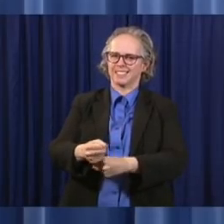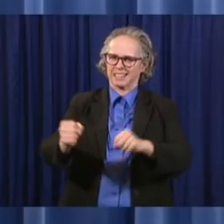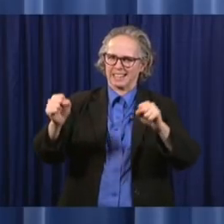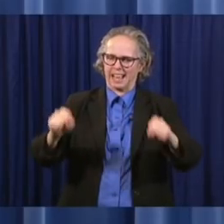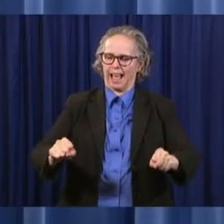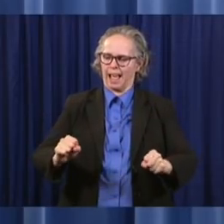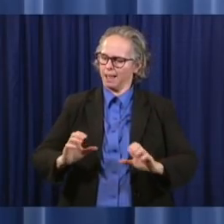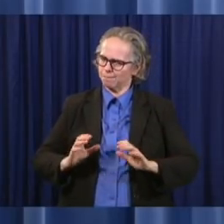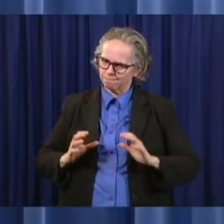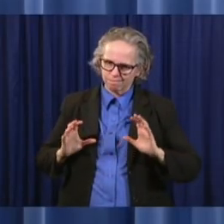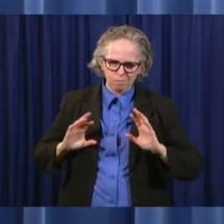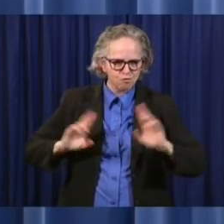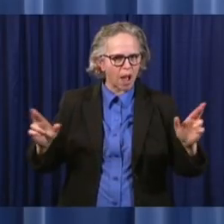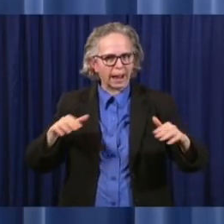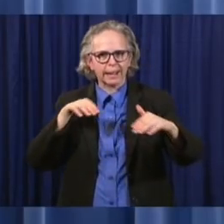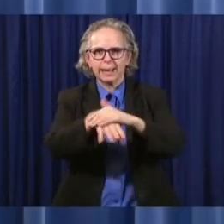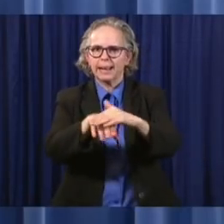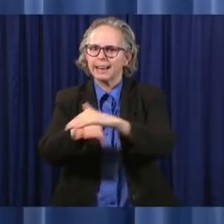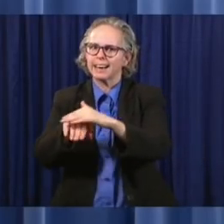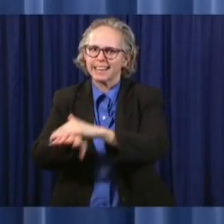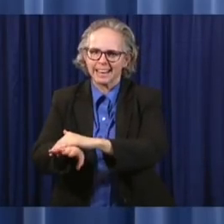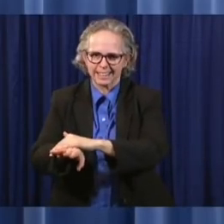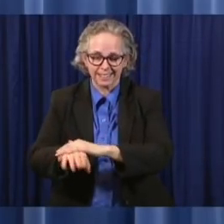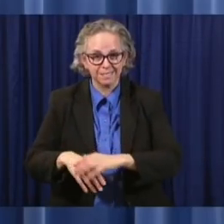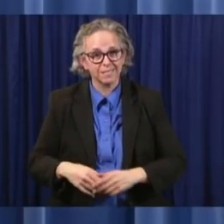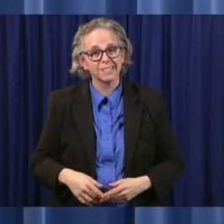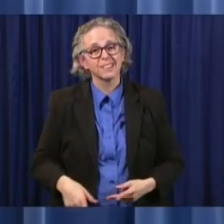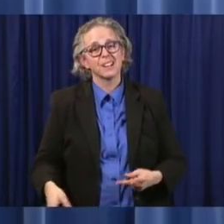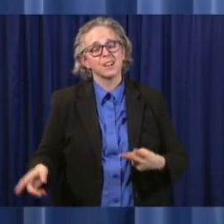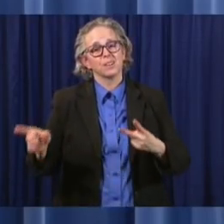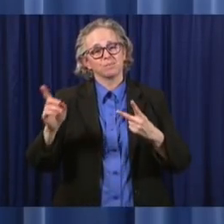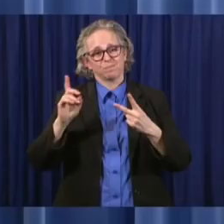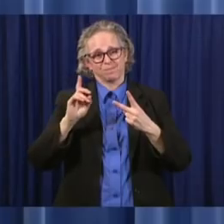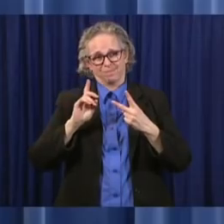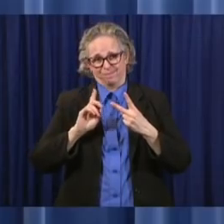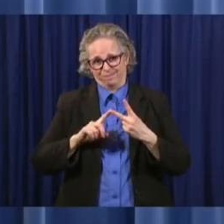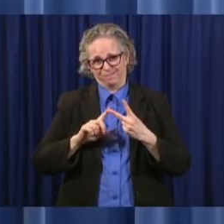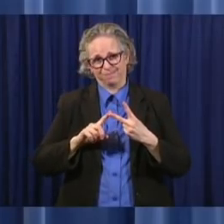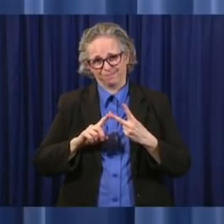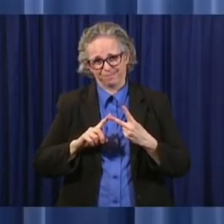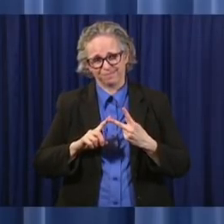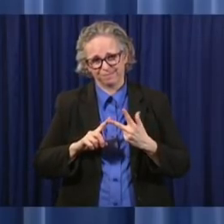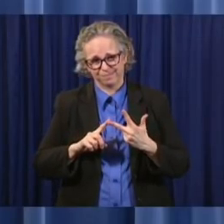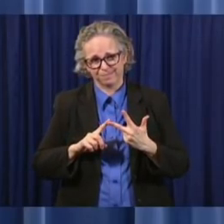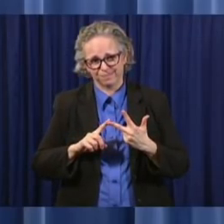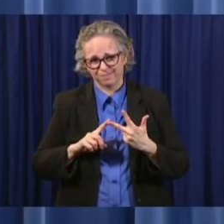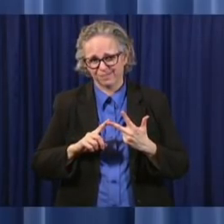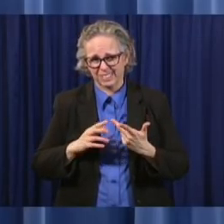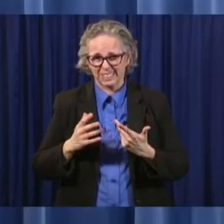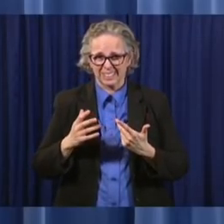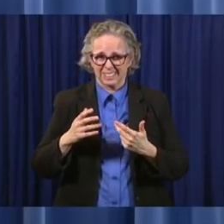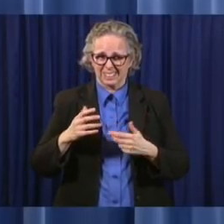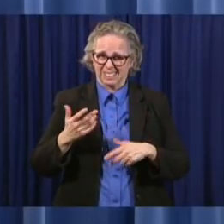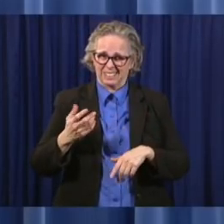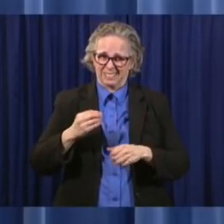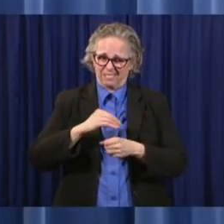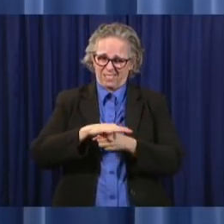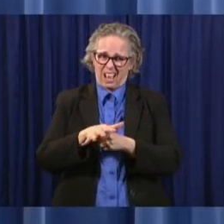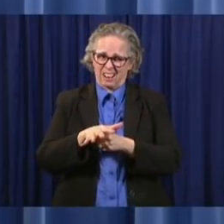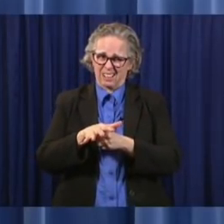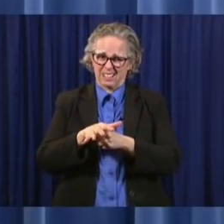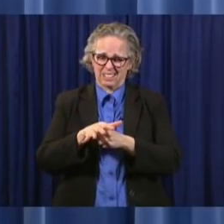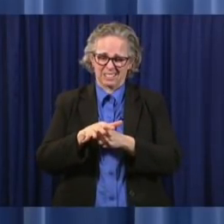Next, there's still a lot we do not know about this virus. All you have to do is turn on the news, and watch that, listen to